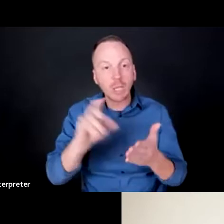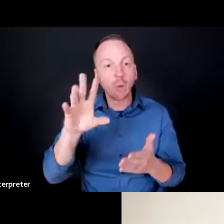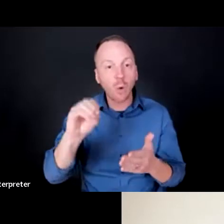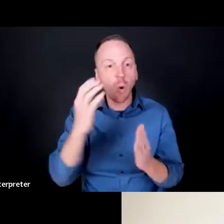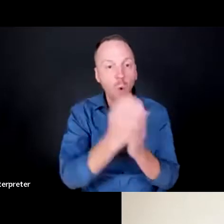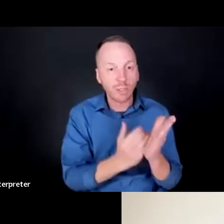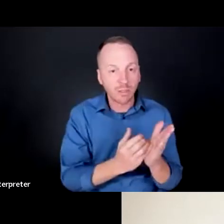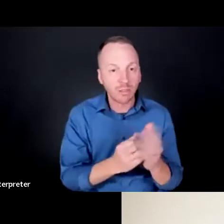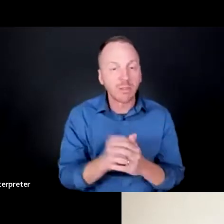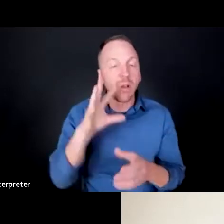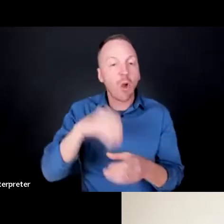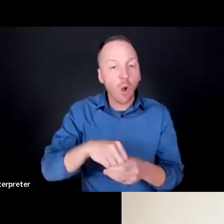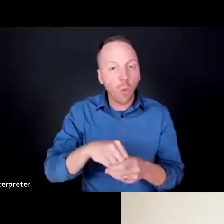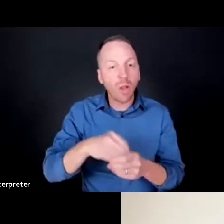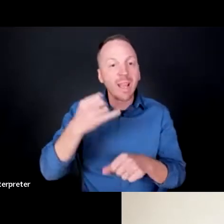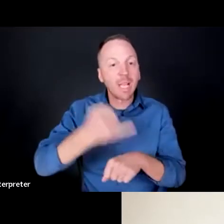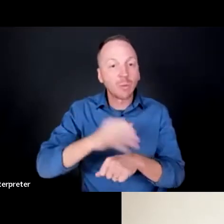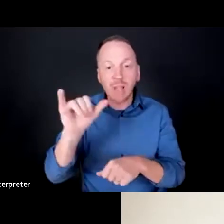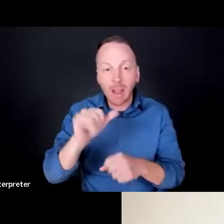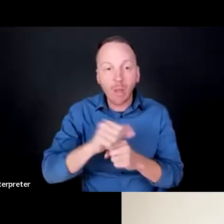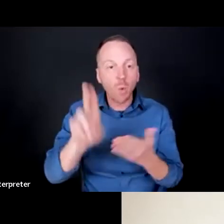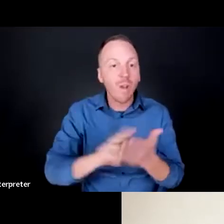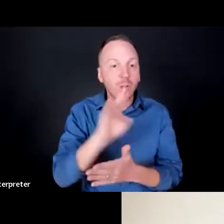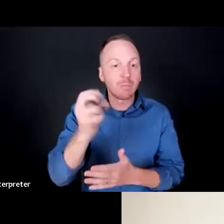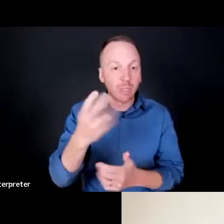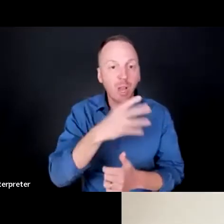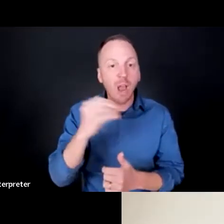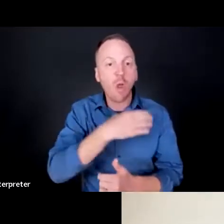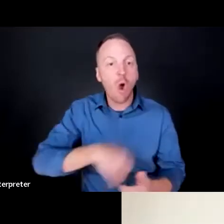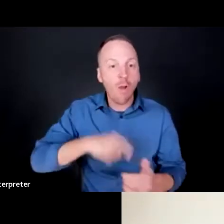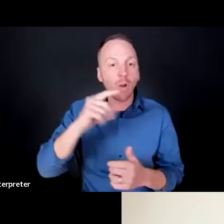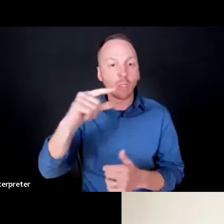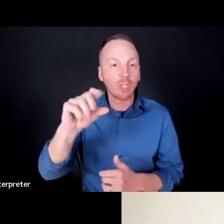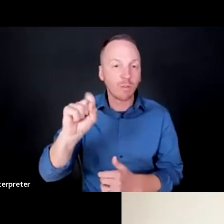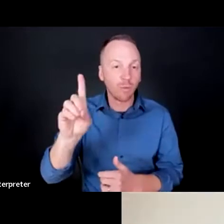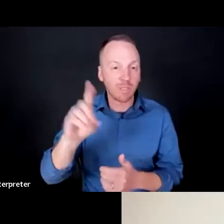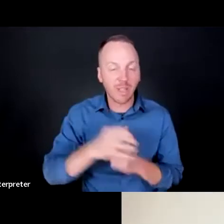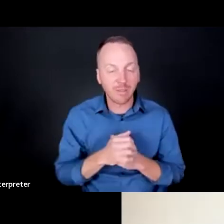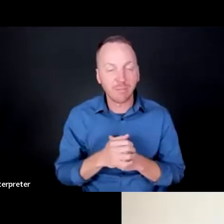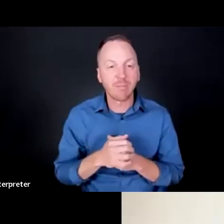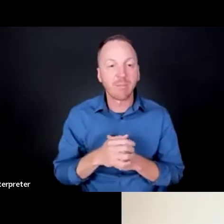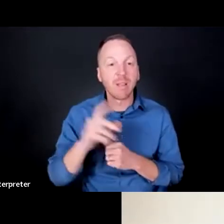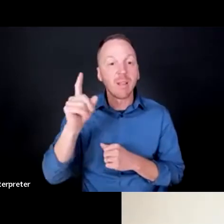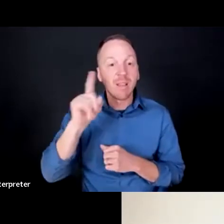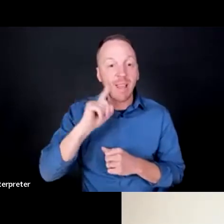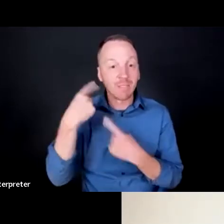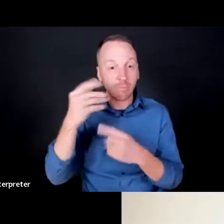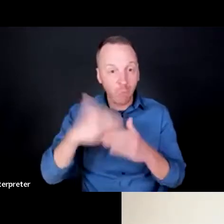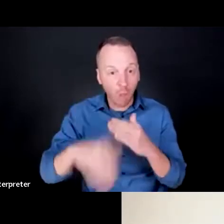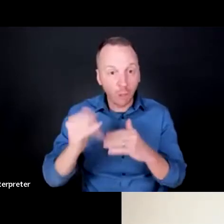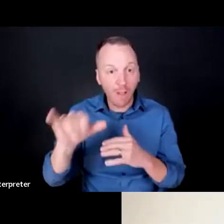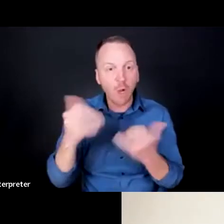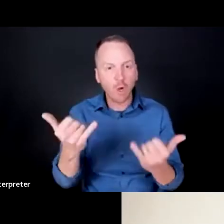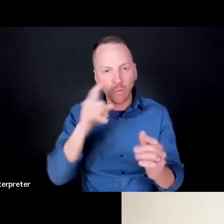courses, including at institutions like the University of Michigan and the Harvard Graduate School of Design. Deaf since birth, Jeffrey's